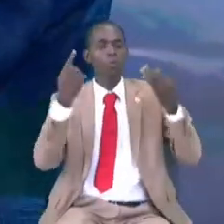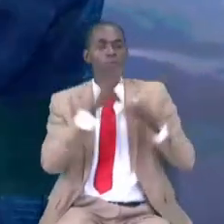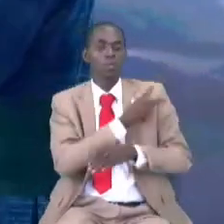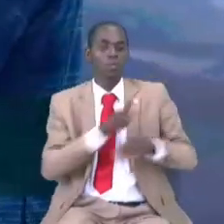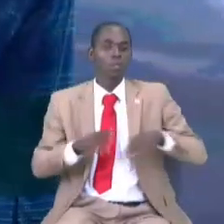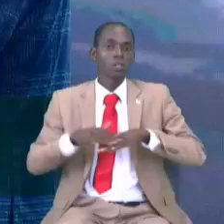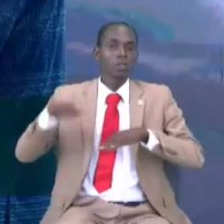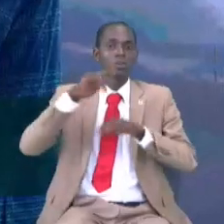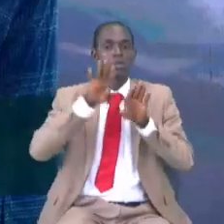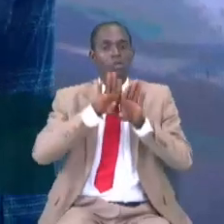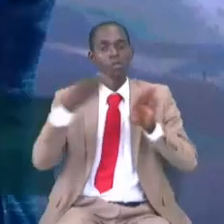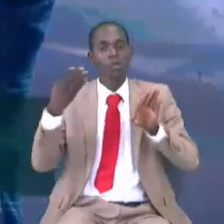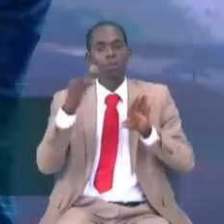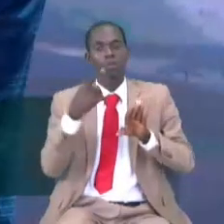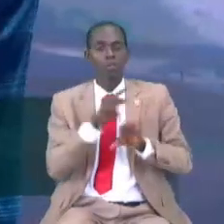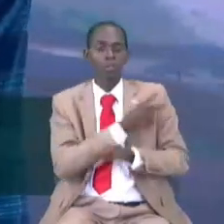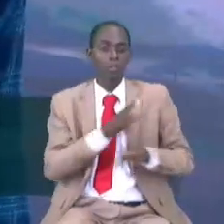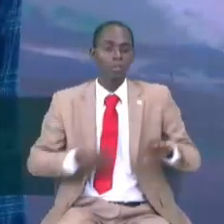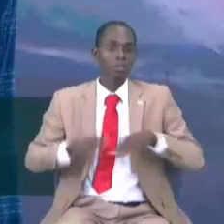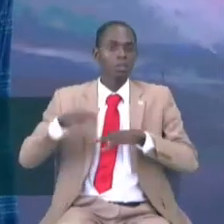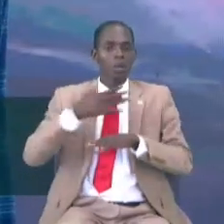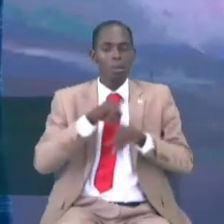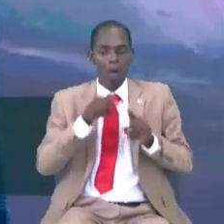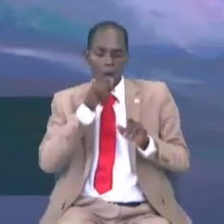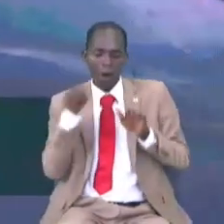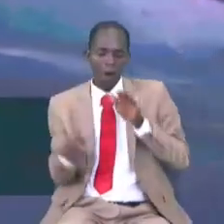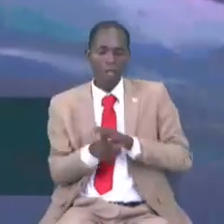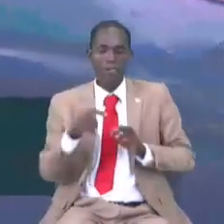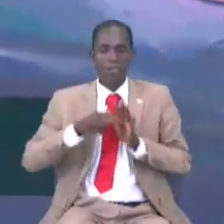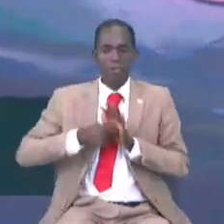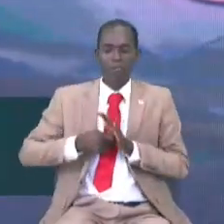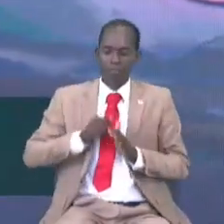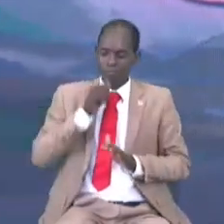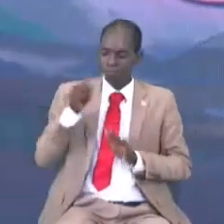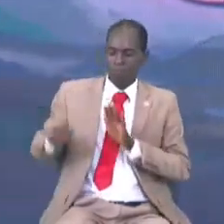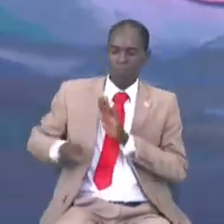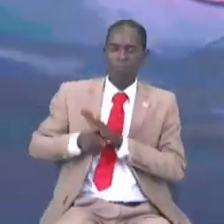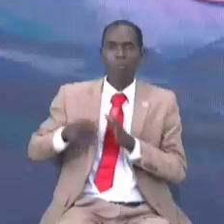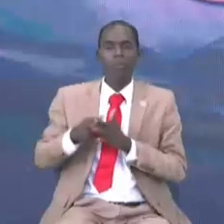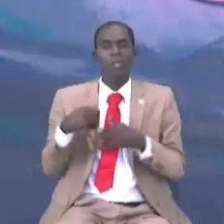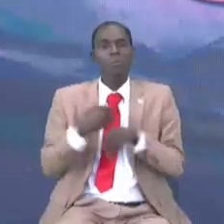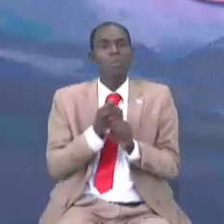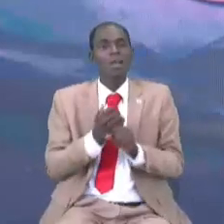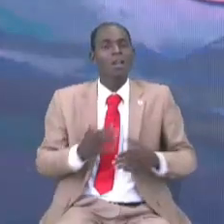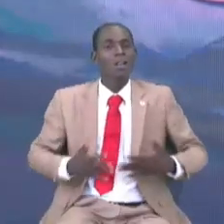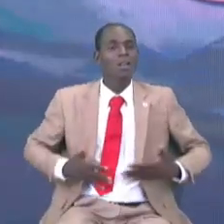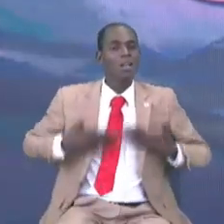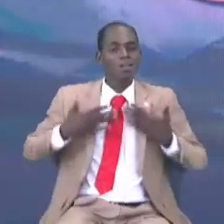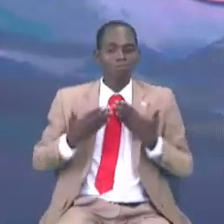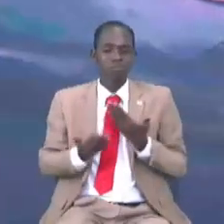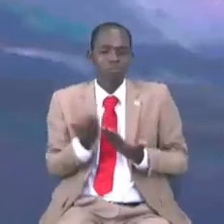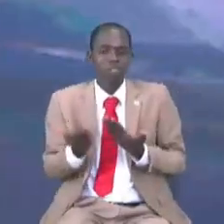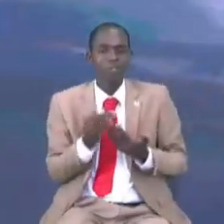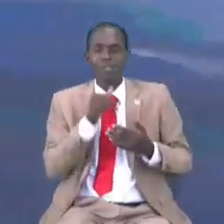take life easy, and they'll not warn the people, and they'll not talk to the people, and they pinch the